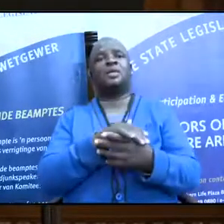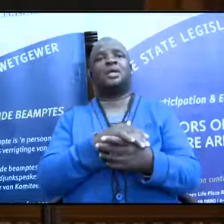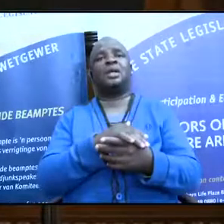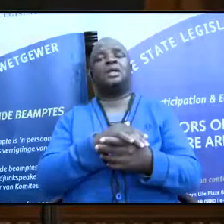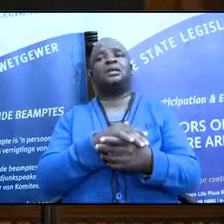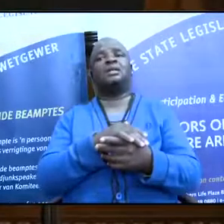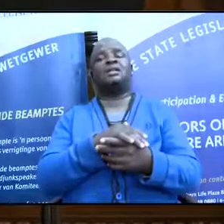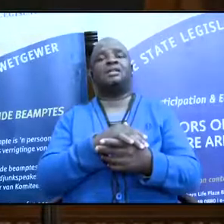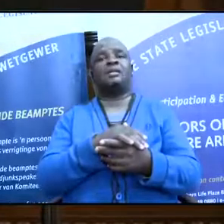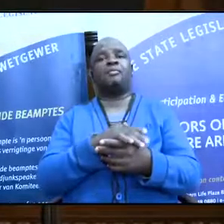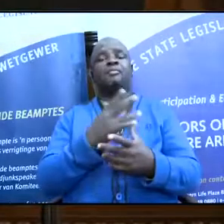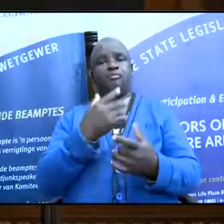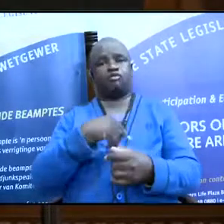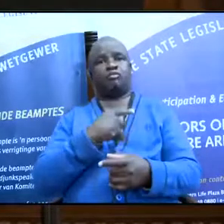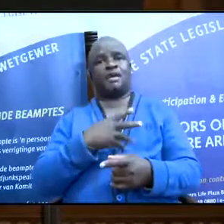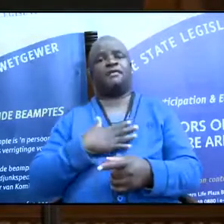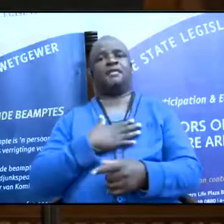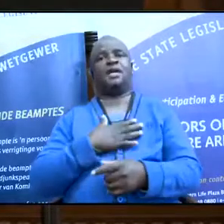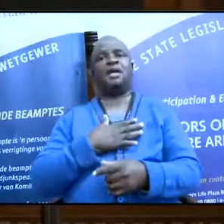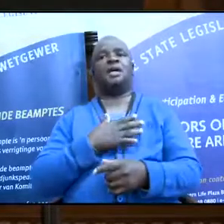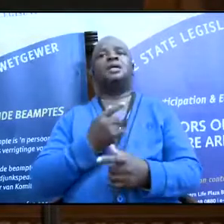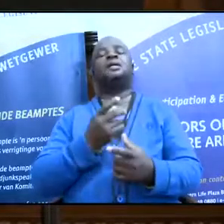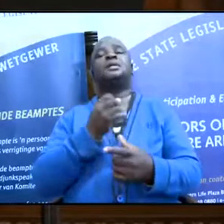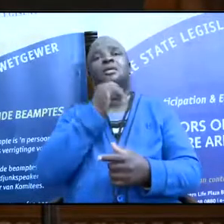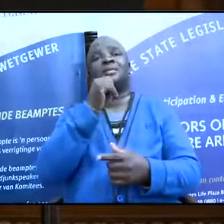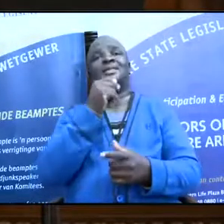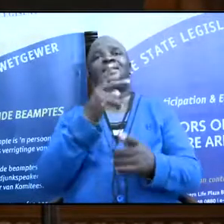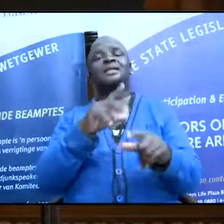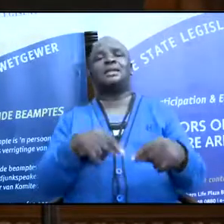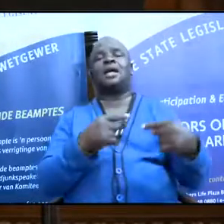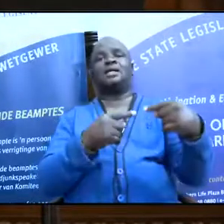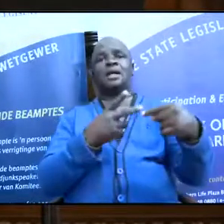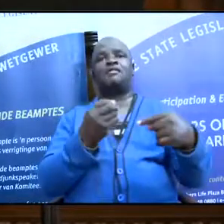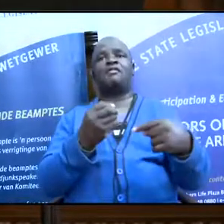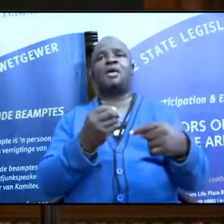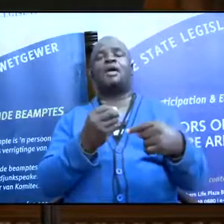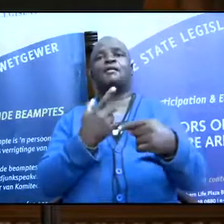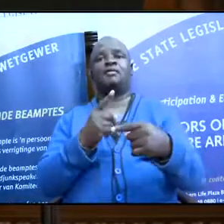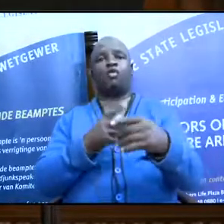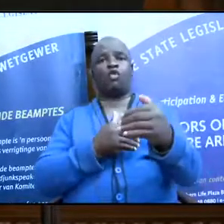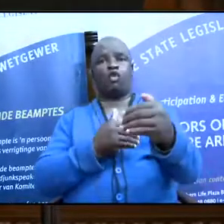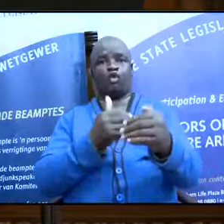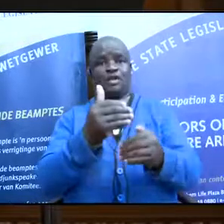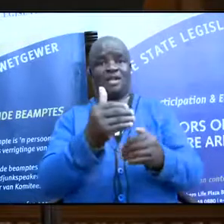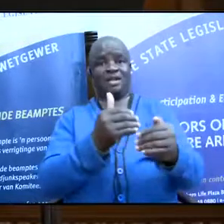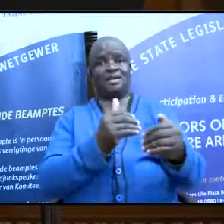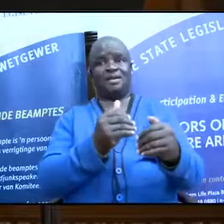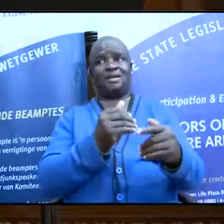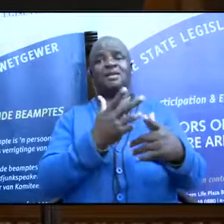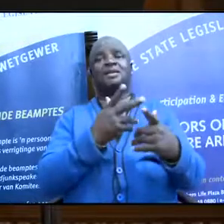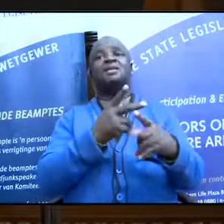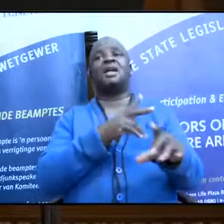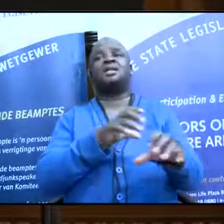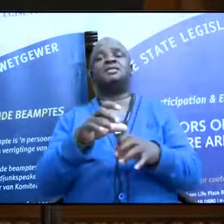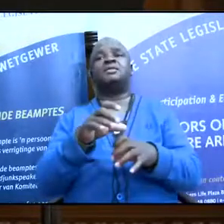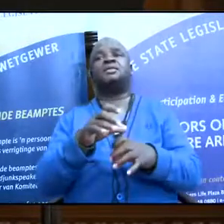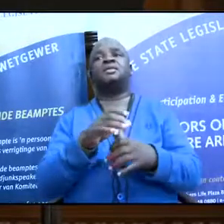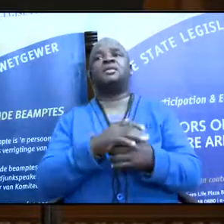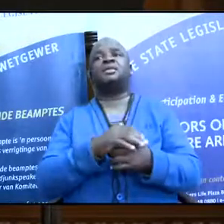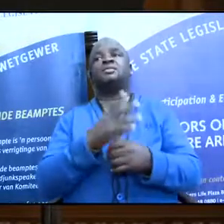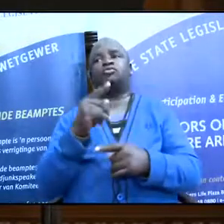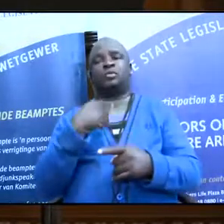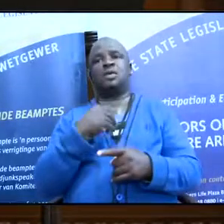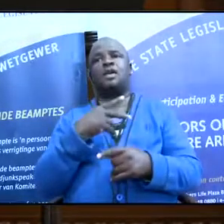reason that we felt that no matter the challenges surrounding the coordination of this event we are forging